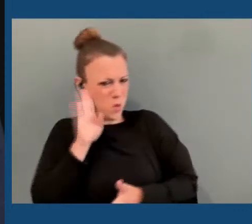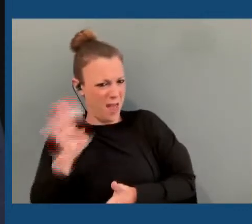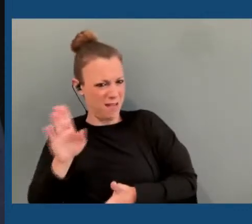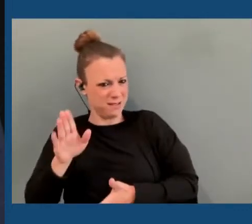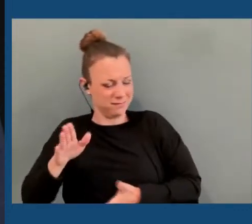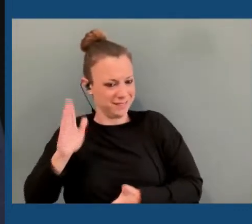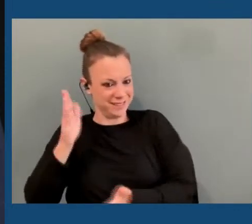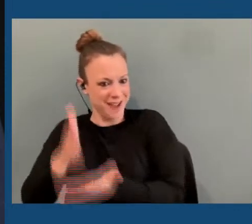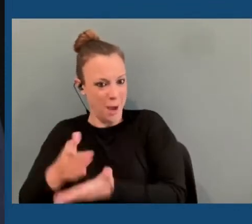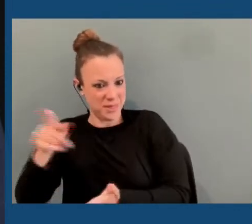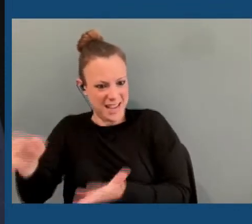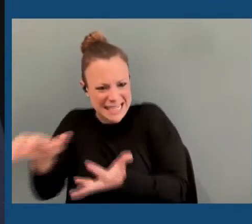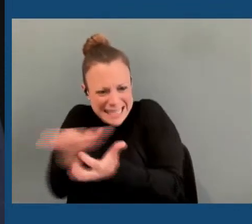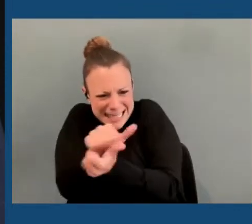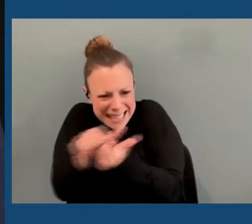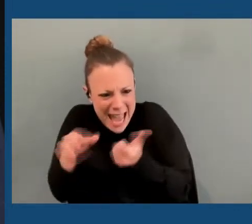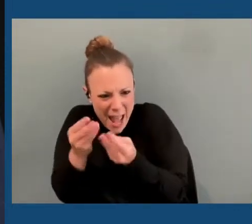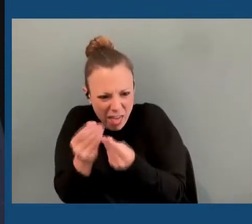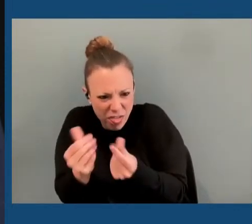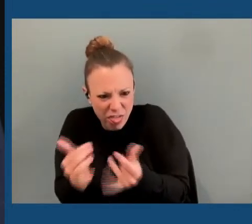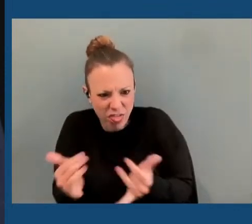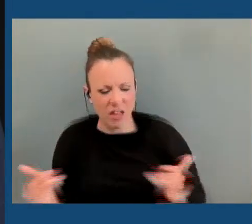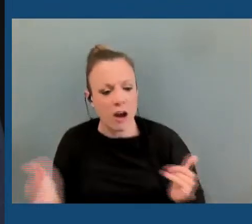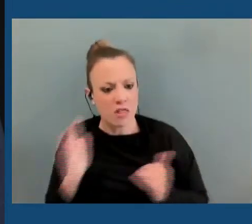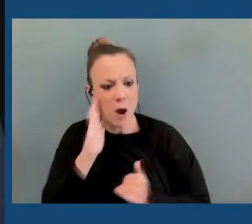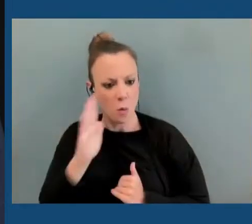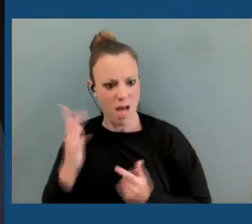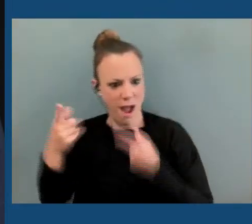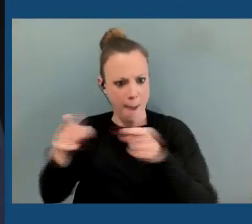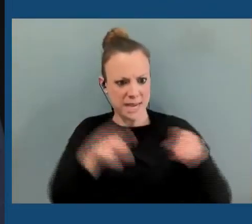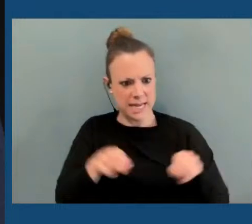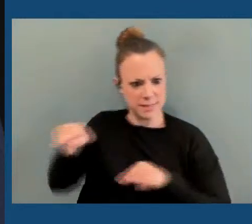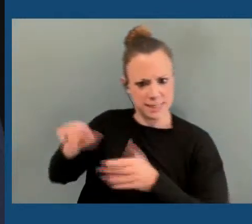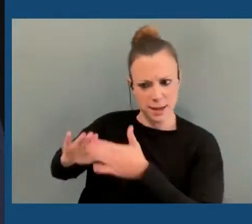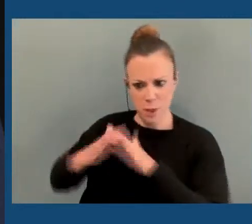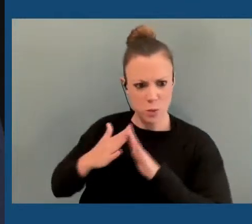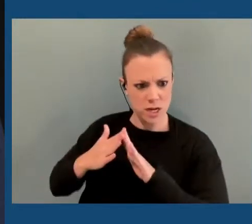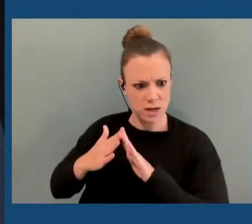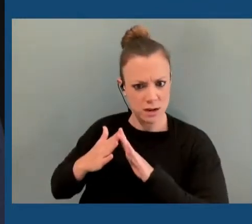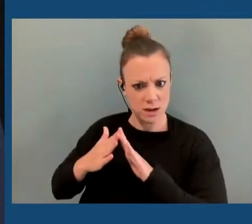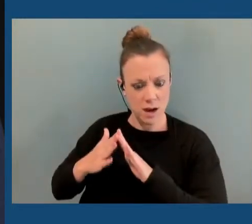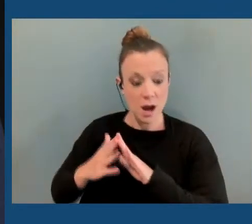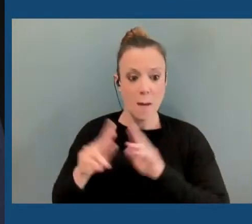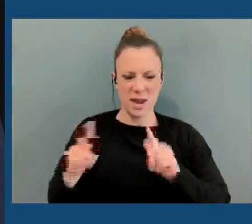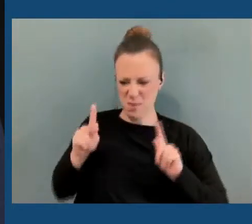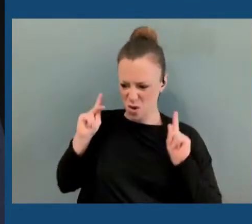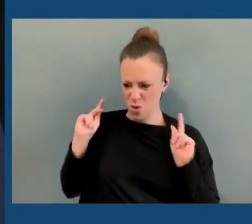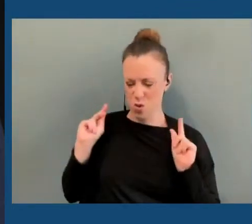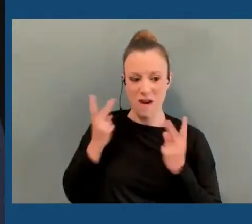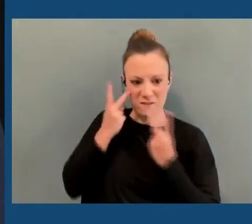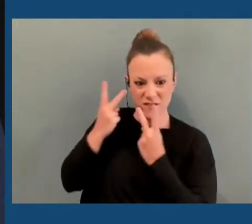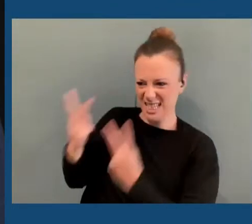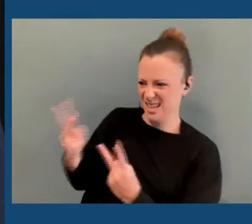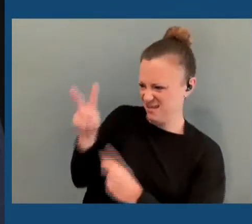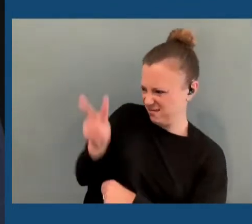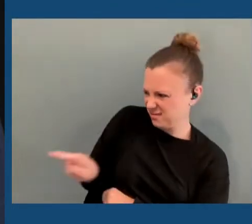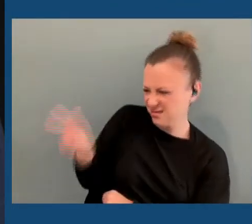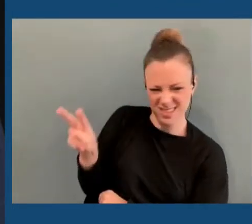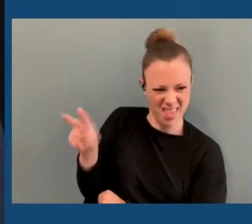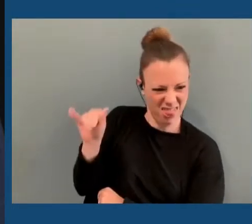in our own communities and holding us back? Visitors to this vibrant community have to witness this, that people live